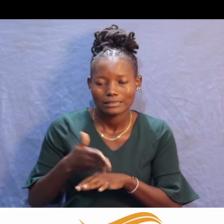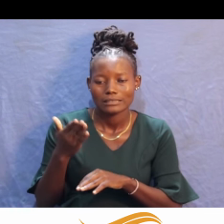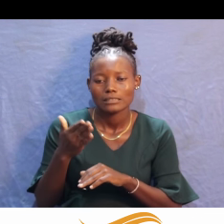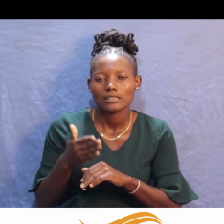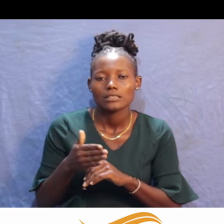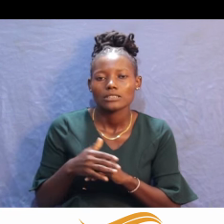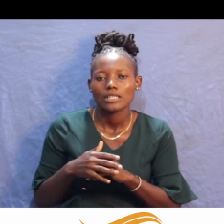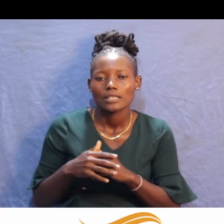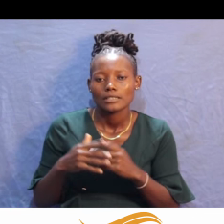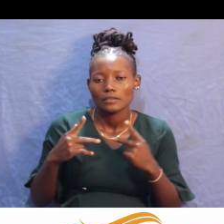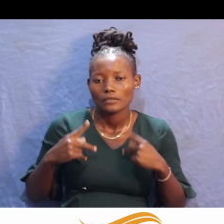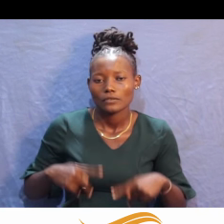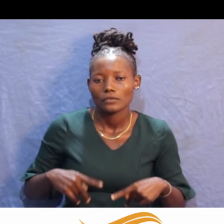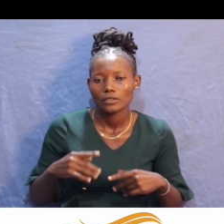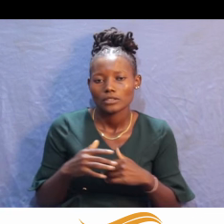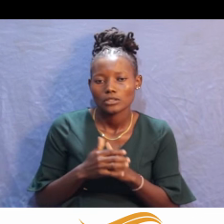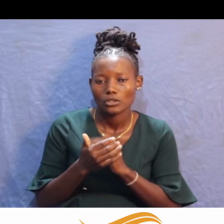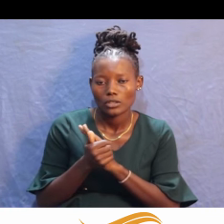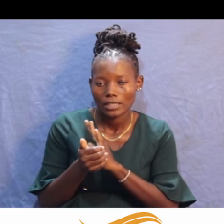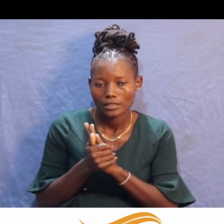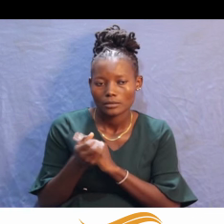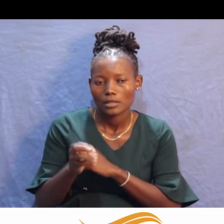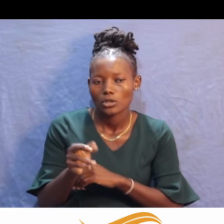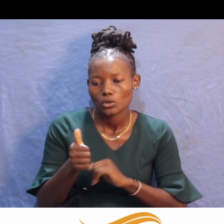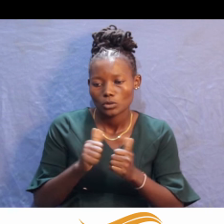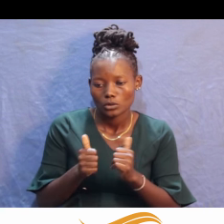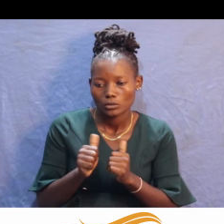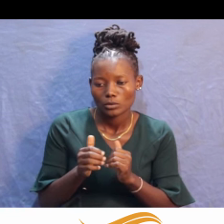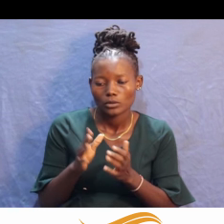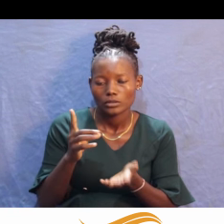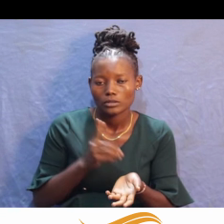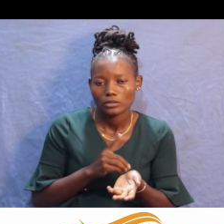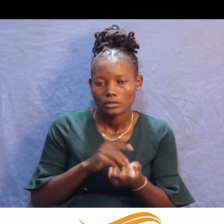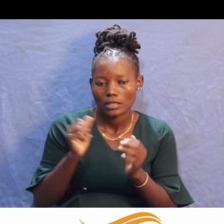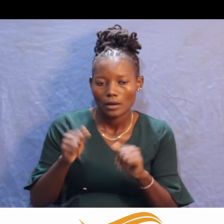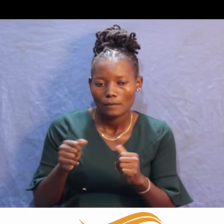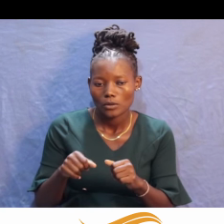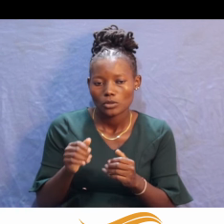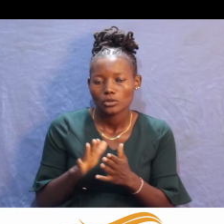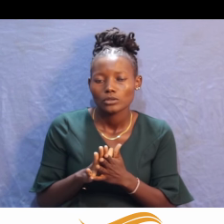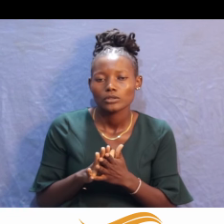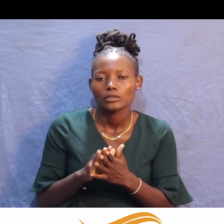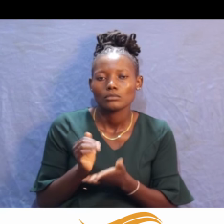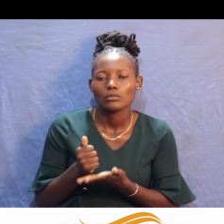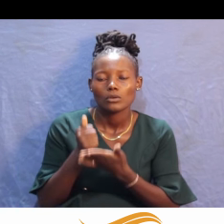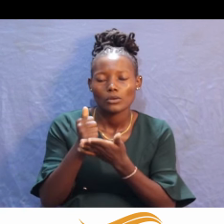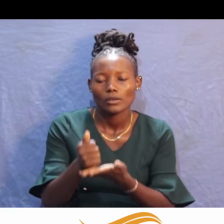the physical therapist or the sports medicine athlete trainer, whoever, can repair this person and bring him back